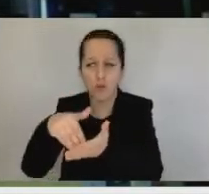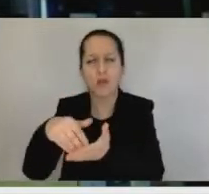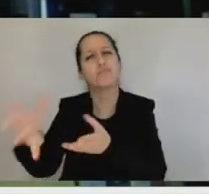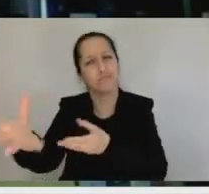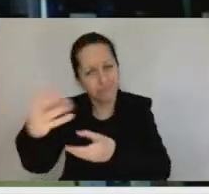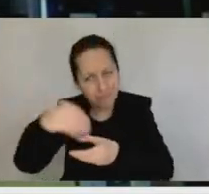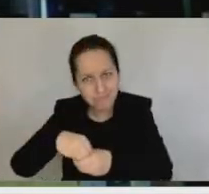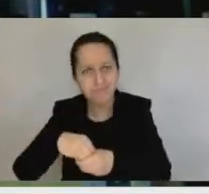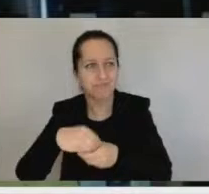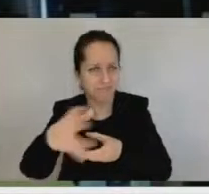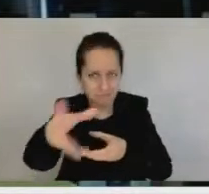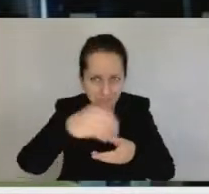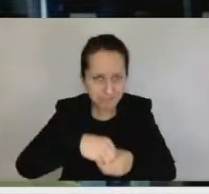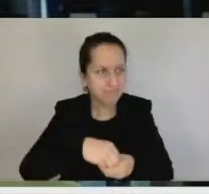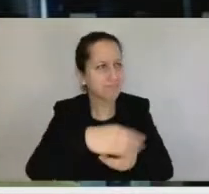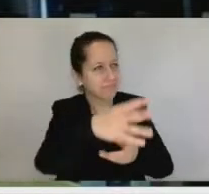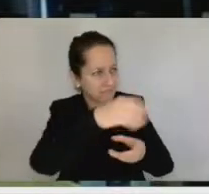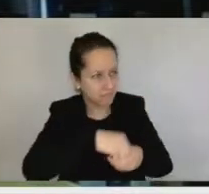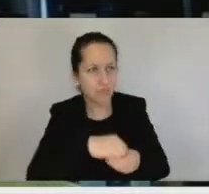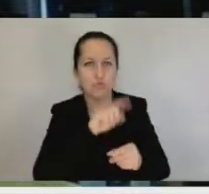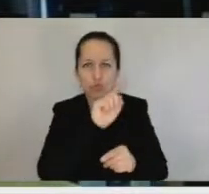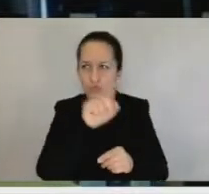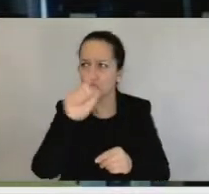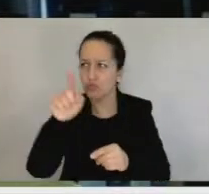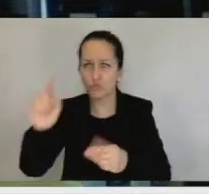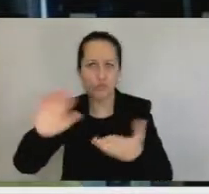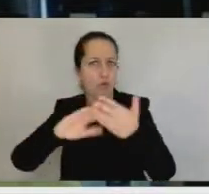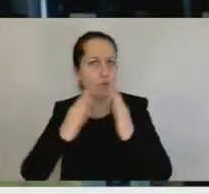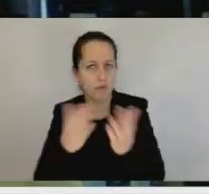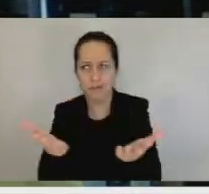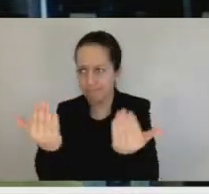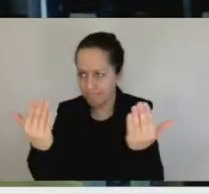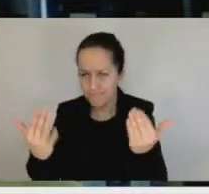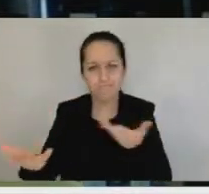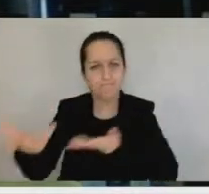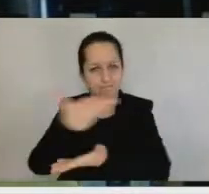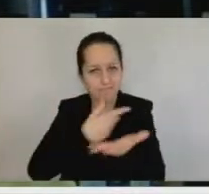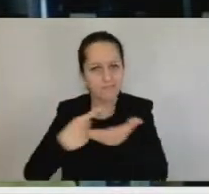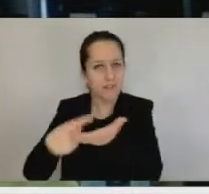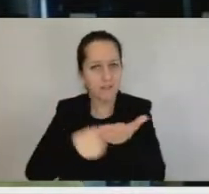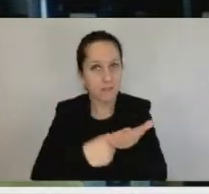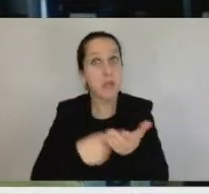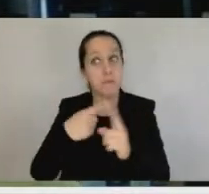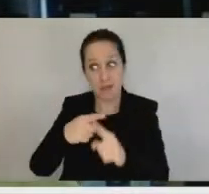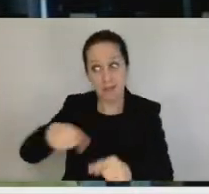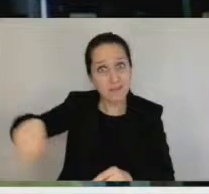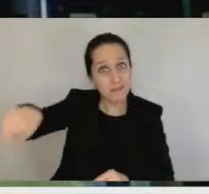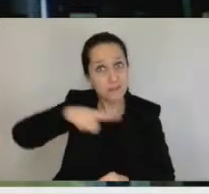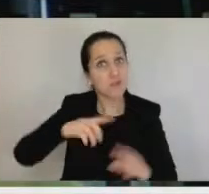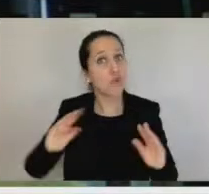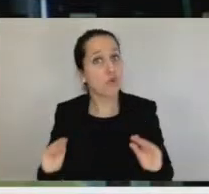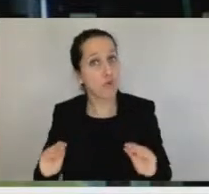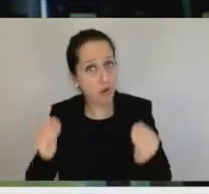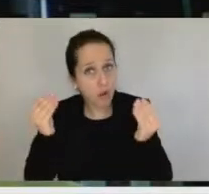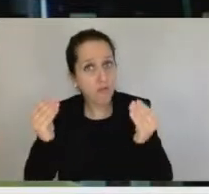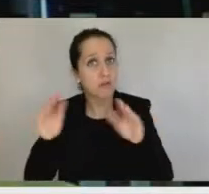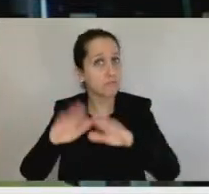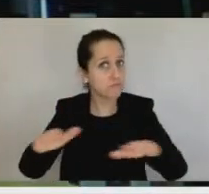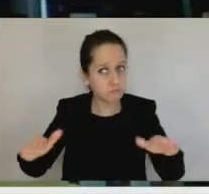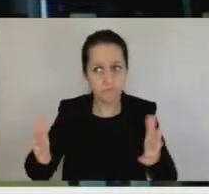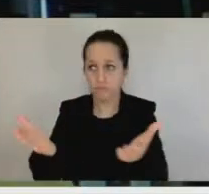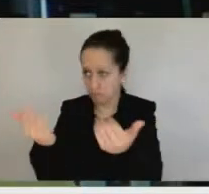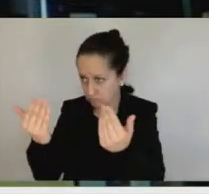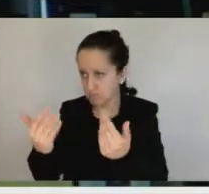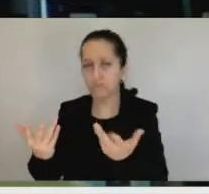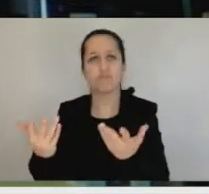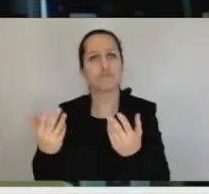even of those households in vulnerable situations. It's also important to give a voice to the children,